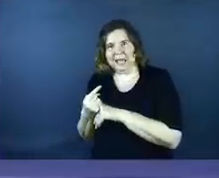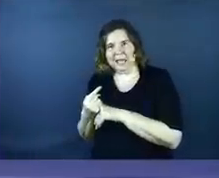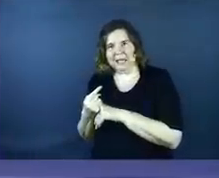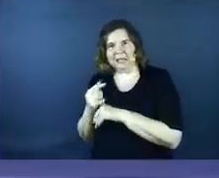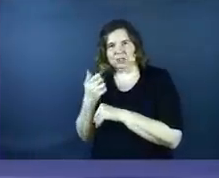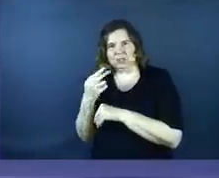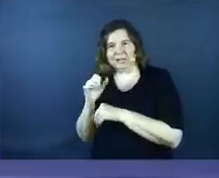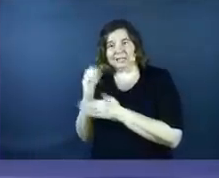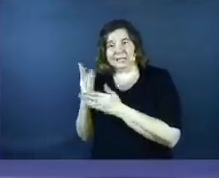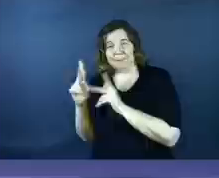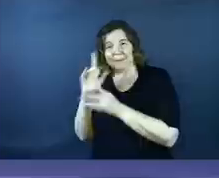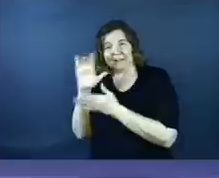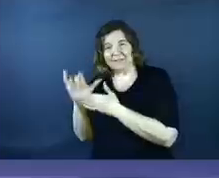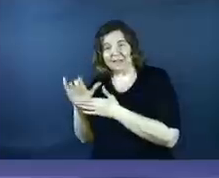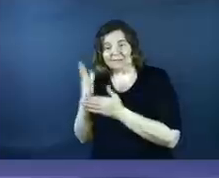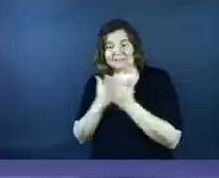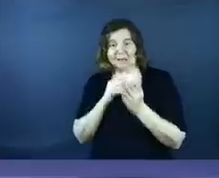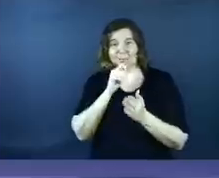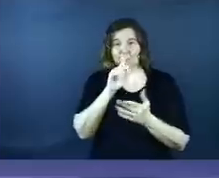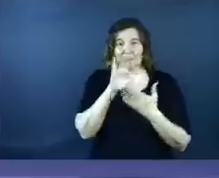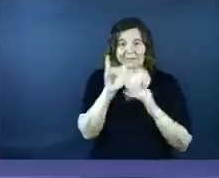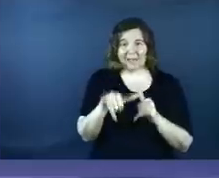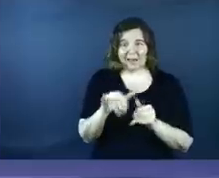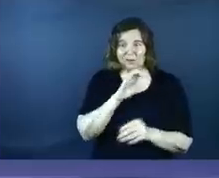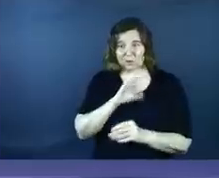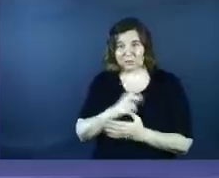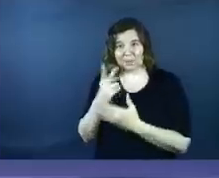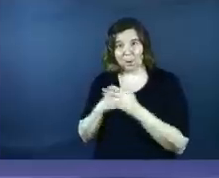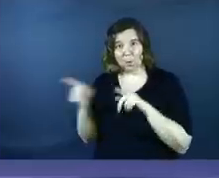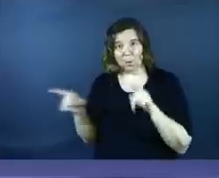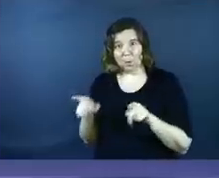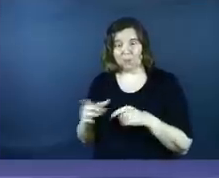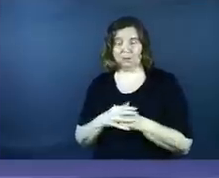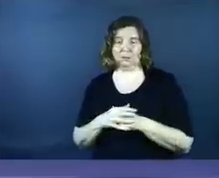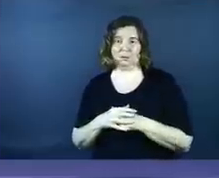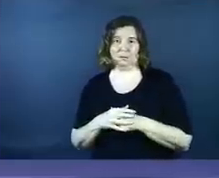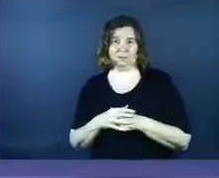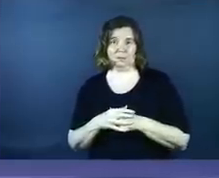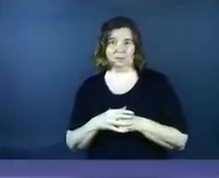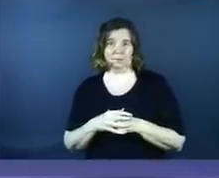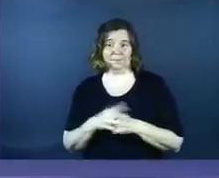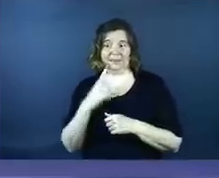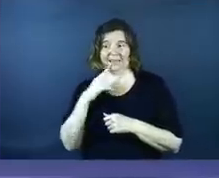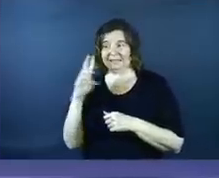in Genesis, and they would say it's 6,000, 10,000-year-old universe.